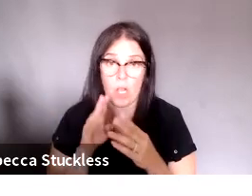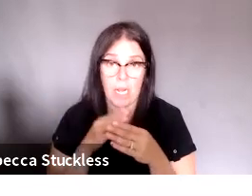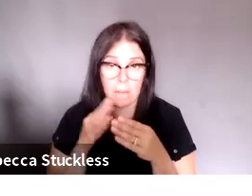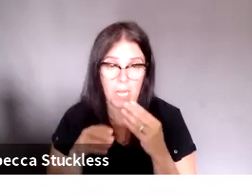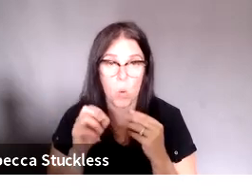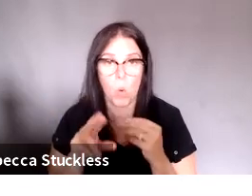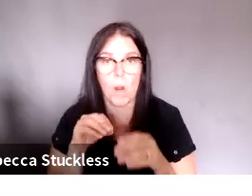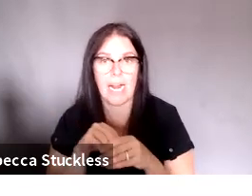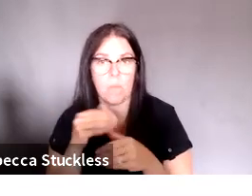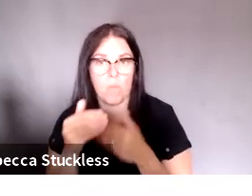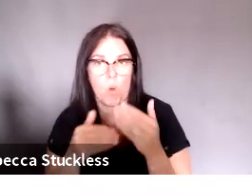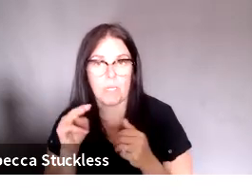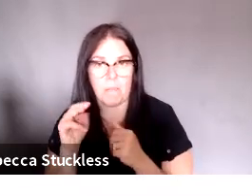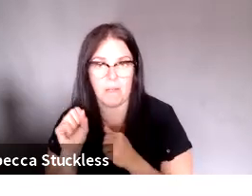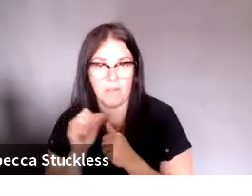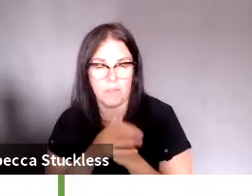milestone?